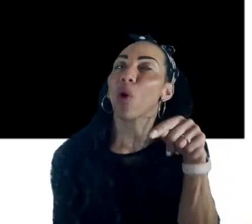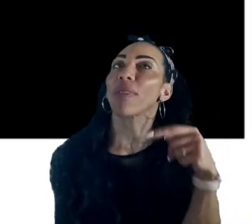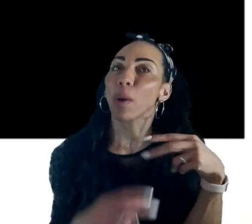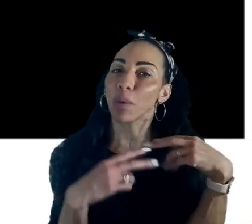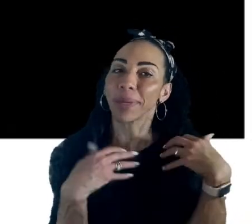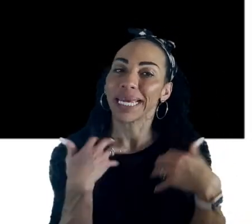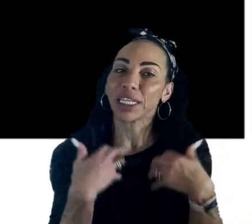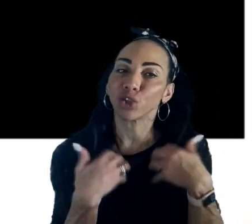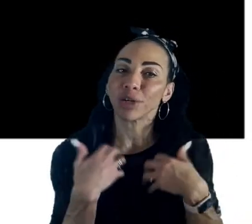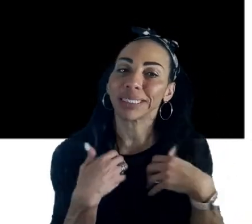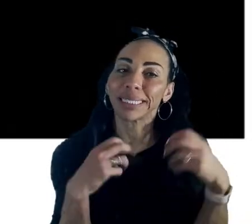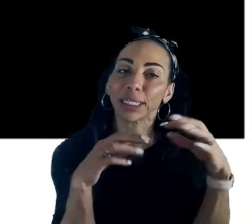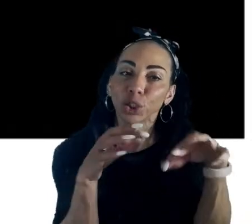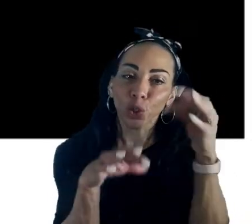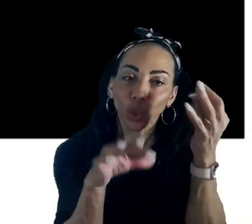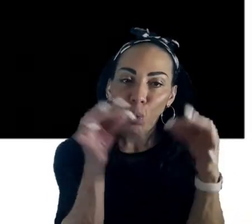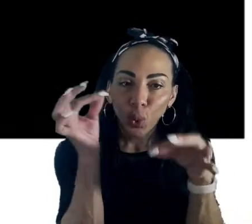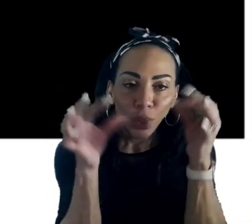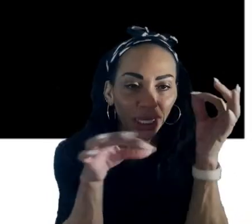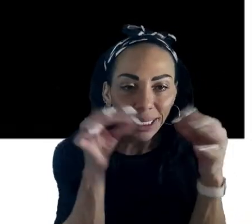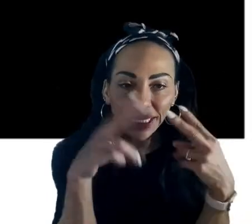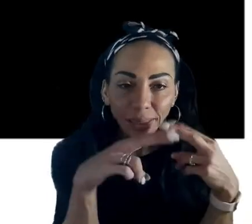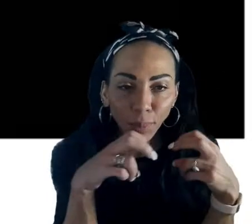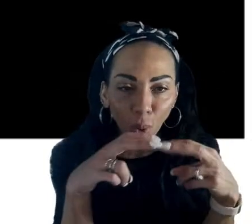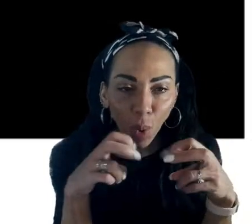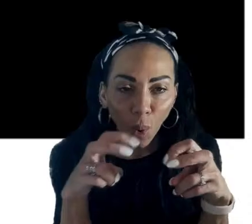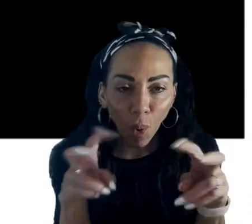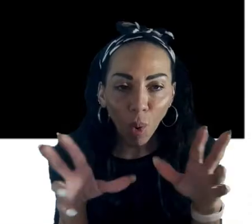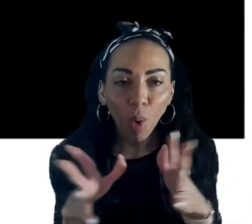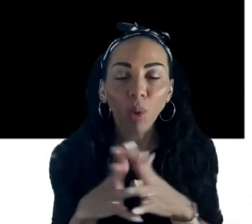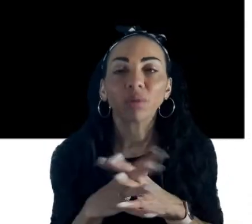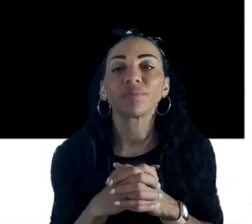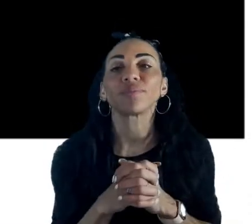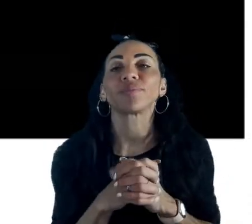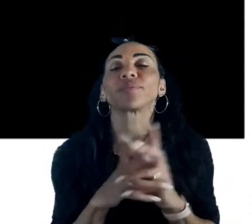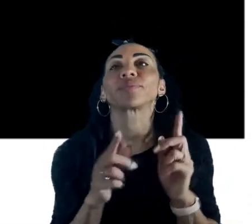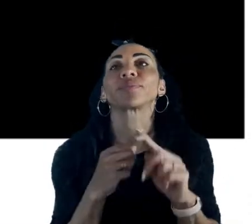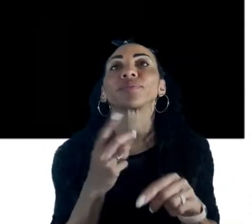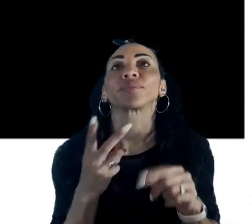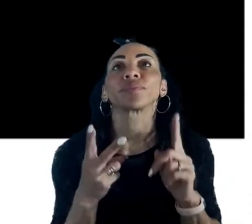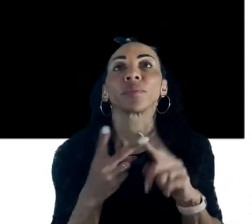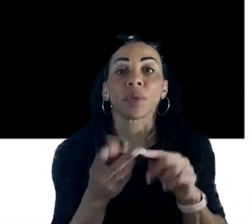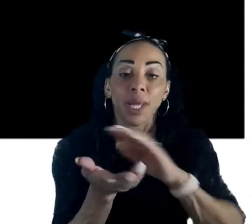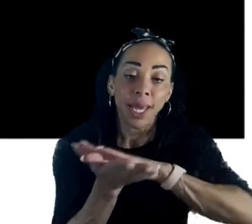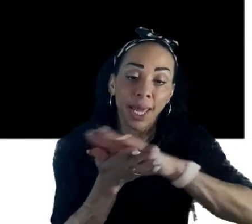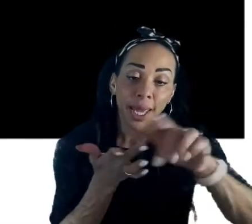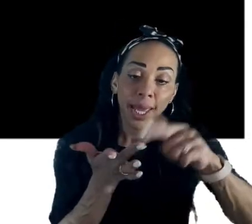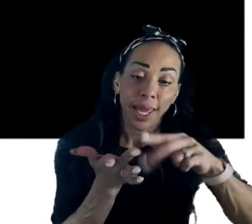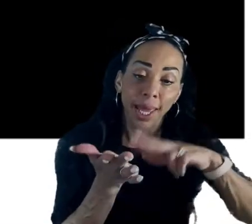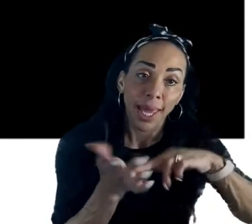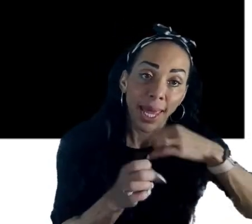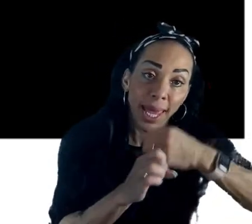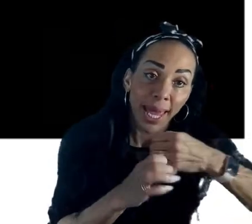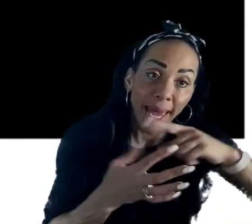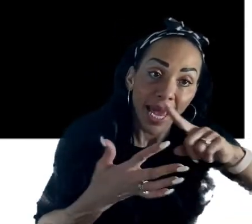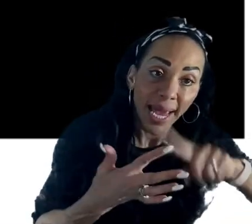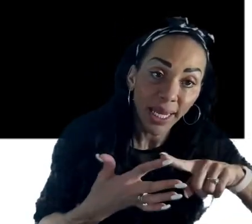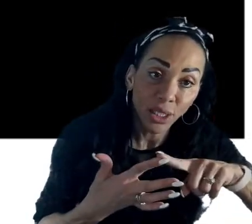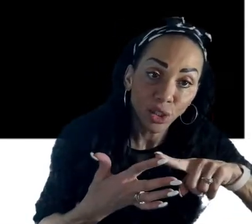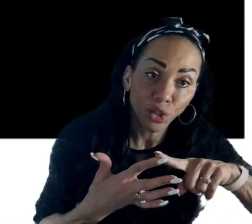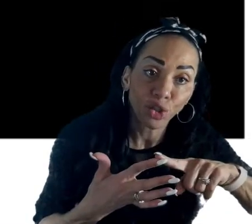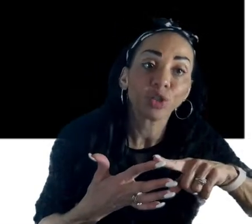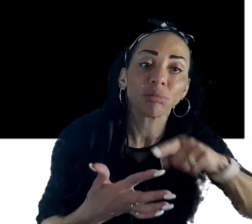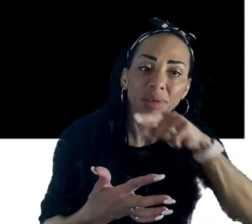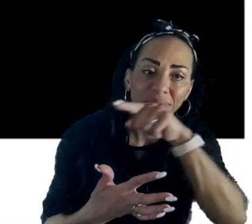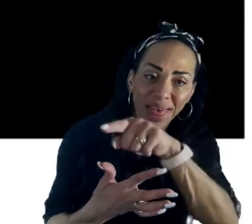I also have come across some research by Hinge that conducted some